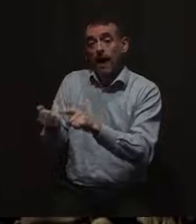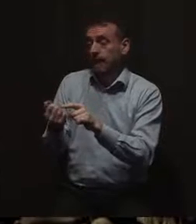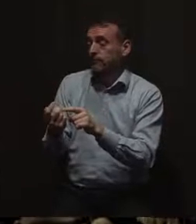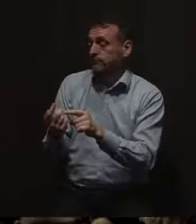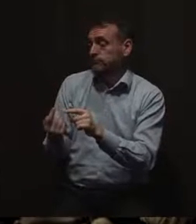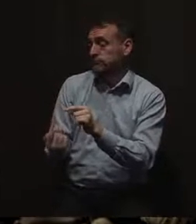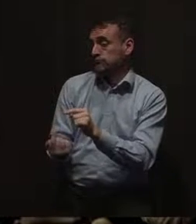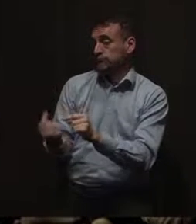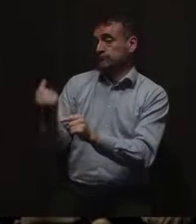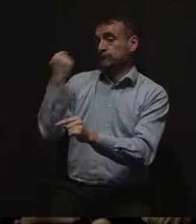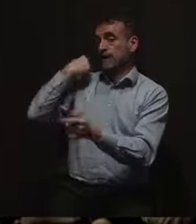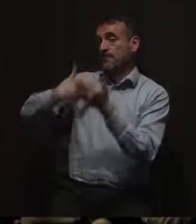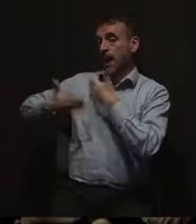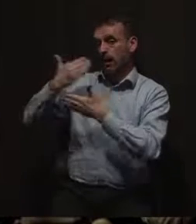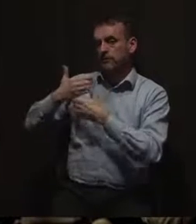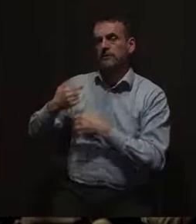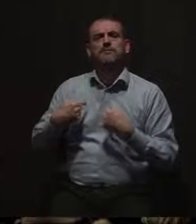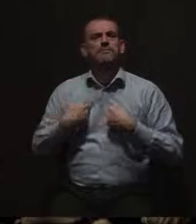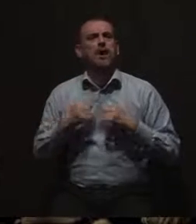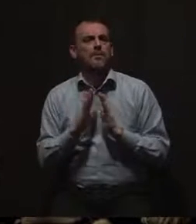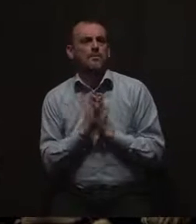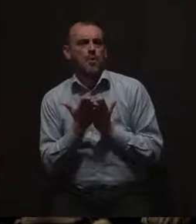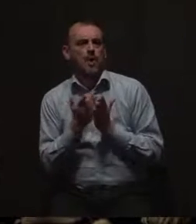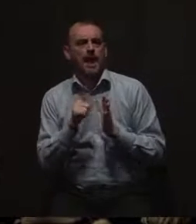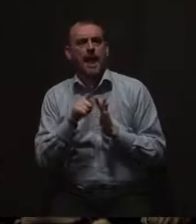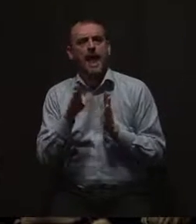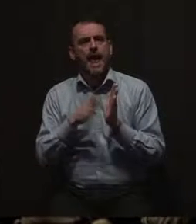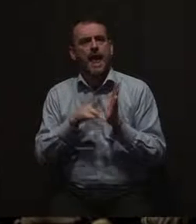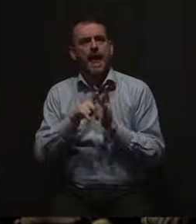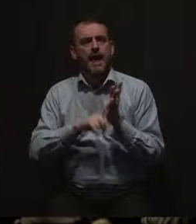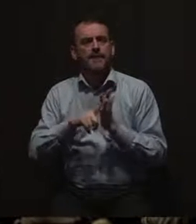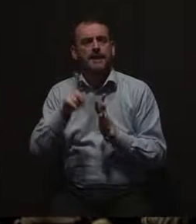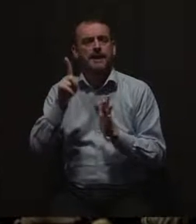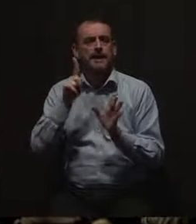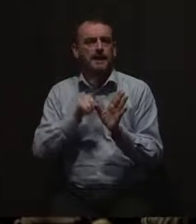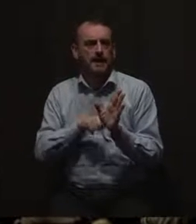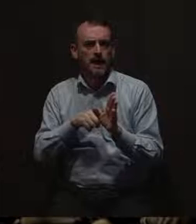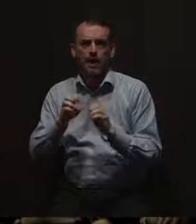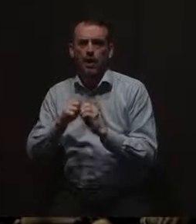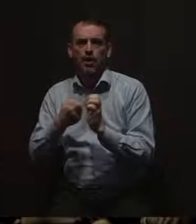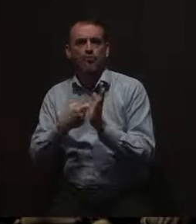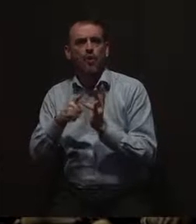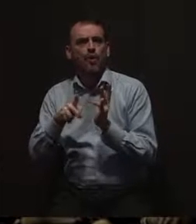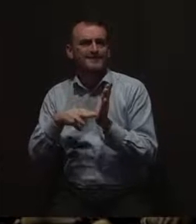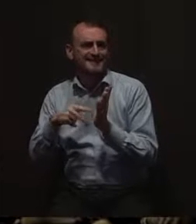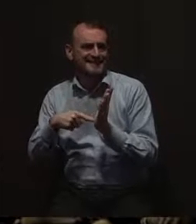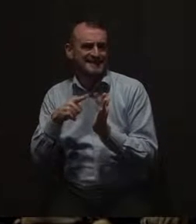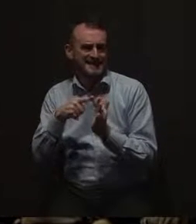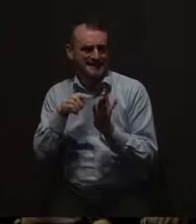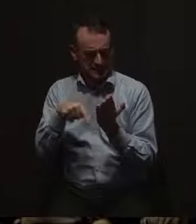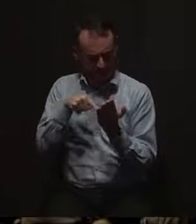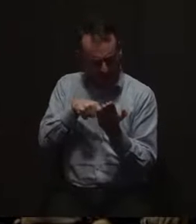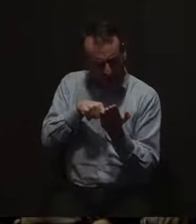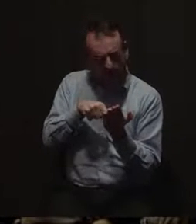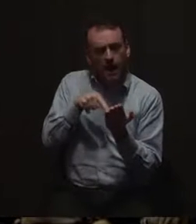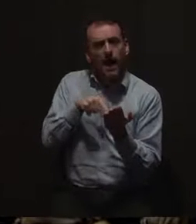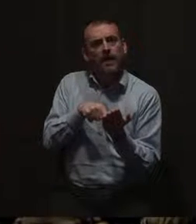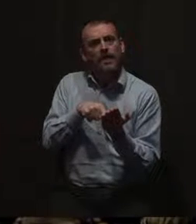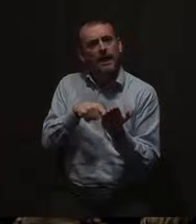Emily Brontë and the main character, Heathcliff. Every page they say, oh, he's black, he's black, he's black, he's black. So then the first film